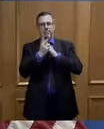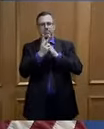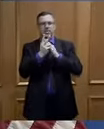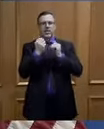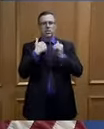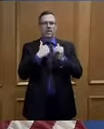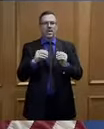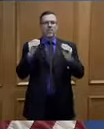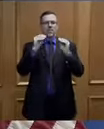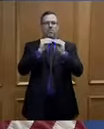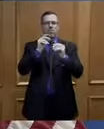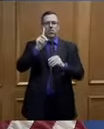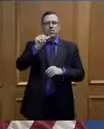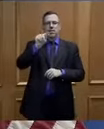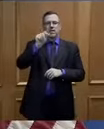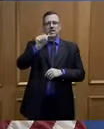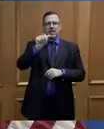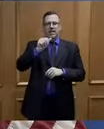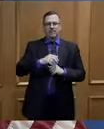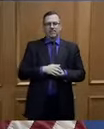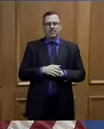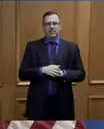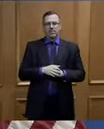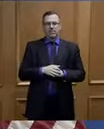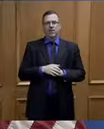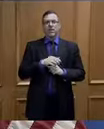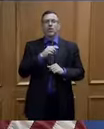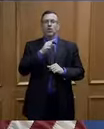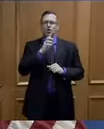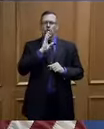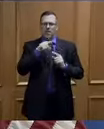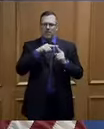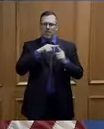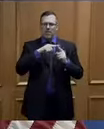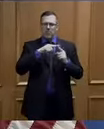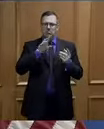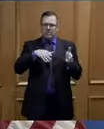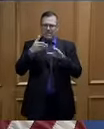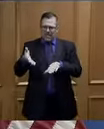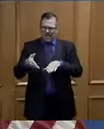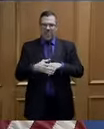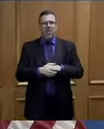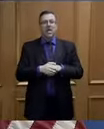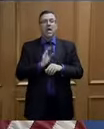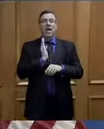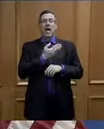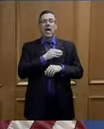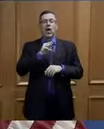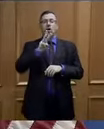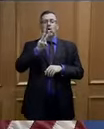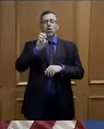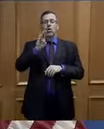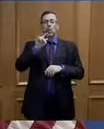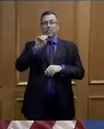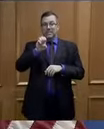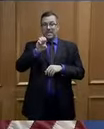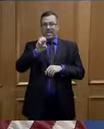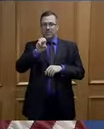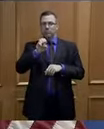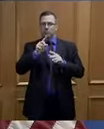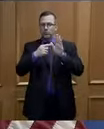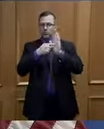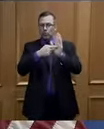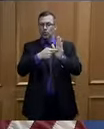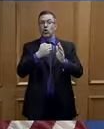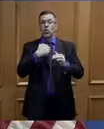more data coming in. So your first question, I believe, was about deaths. And on our website today, you will see two deaths. That does